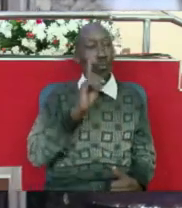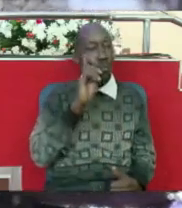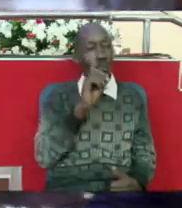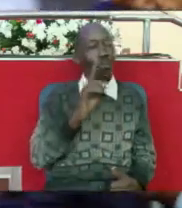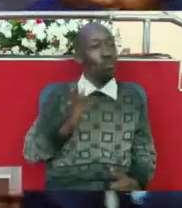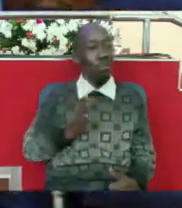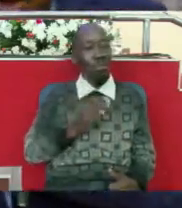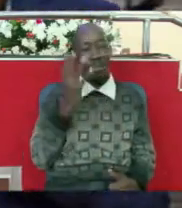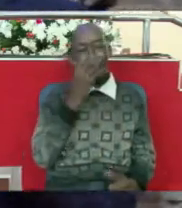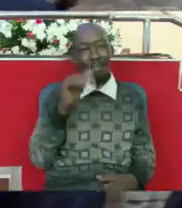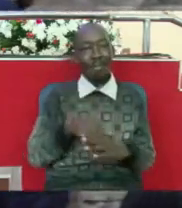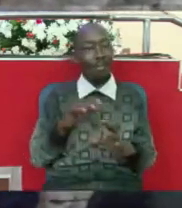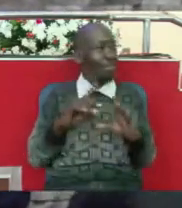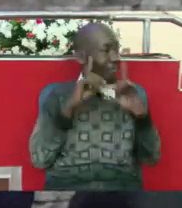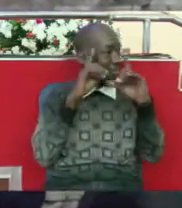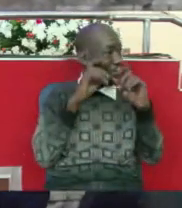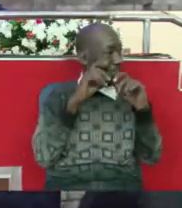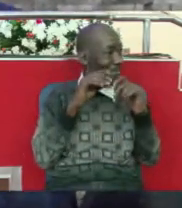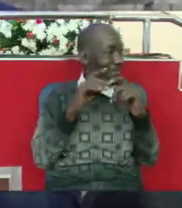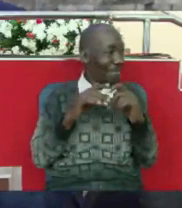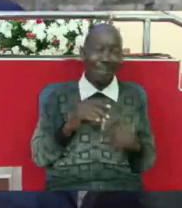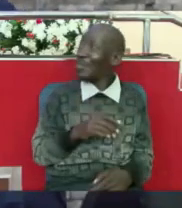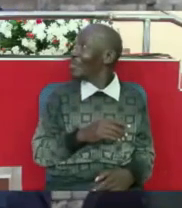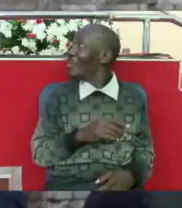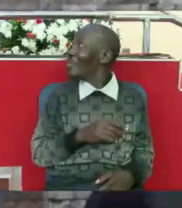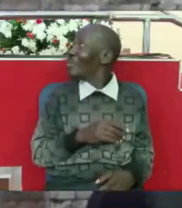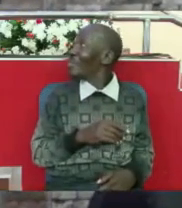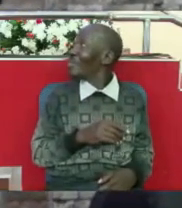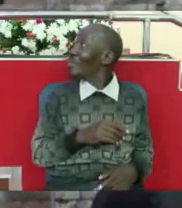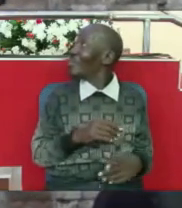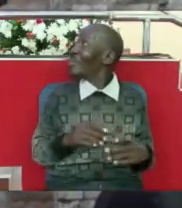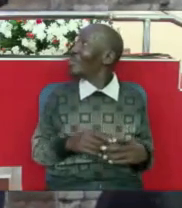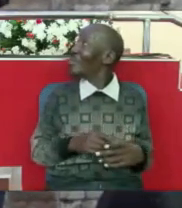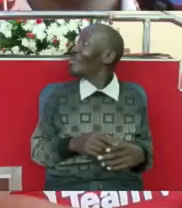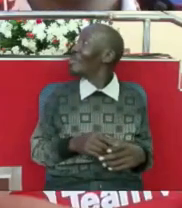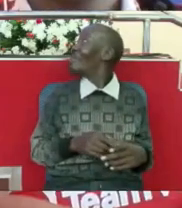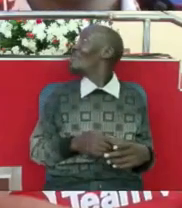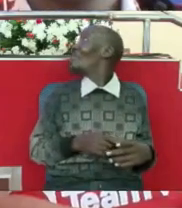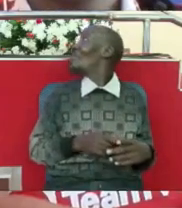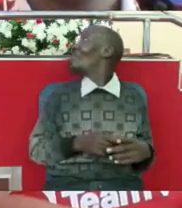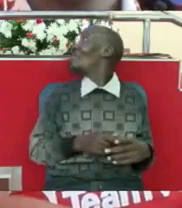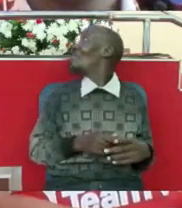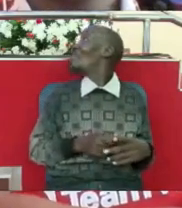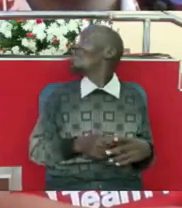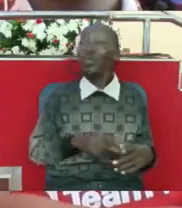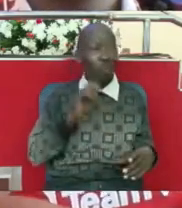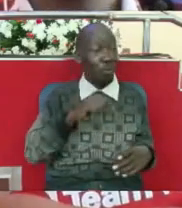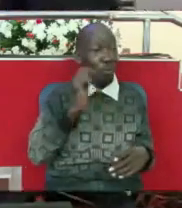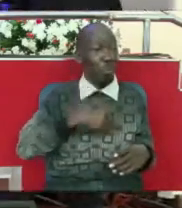Where's your picture? Wallet yangu. My wallet, I always live with her. Oh, so then I can go down.